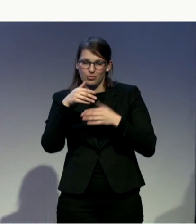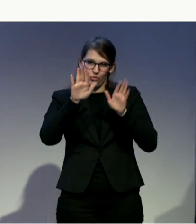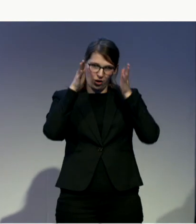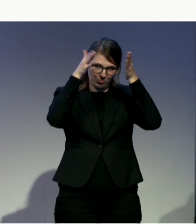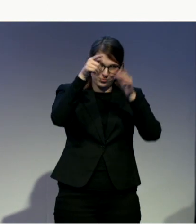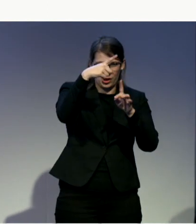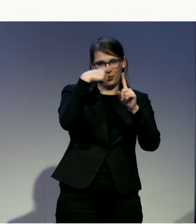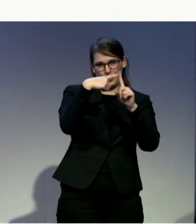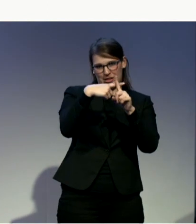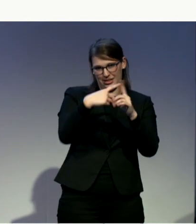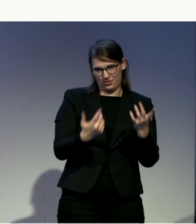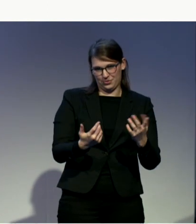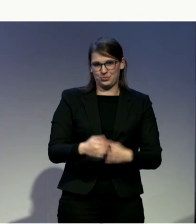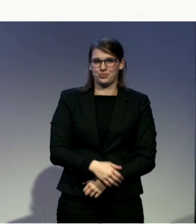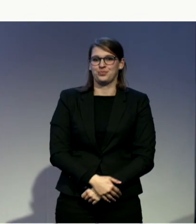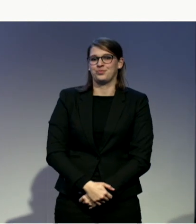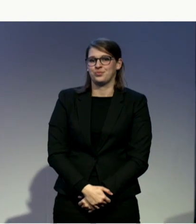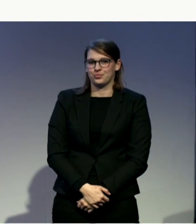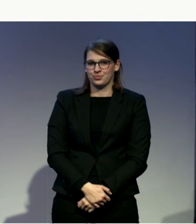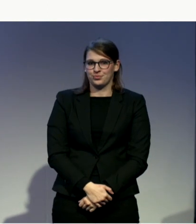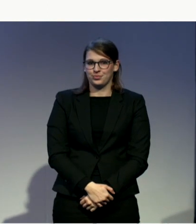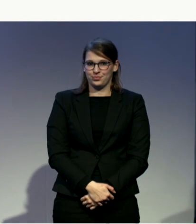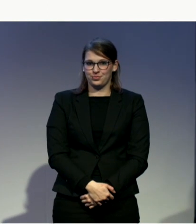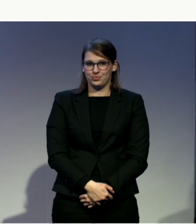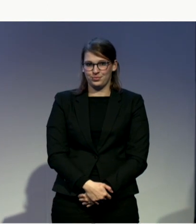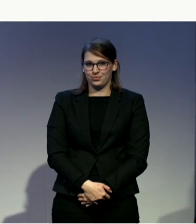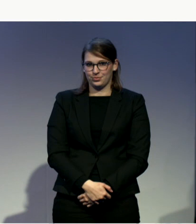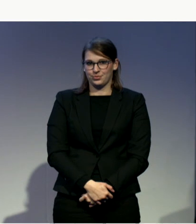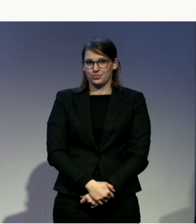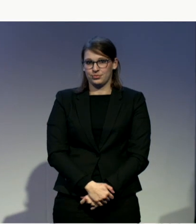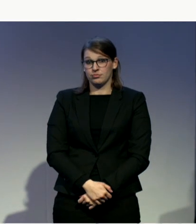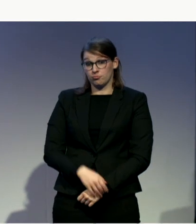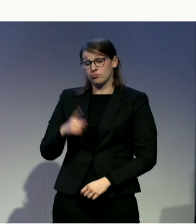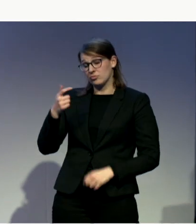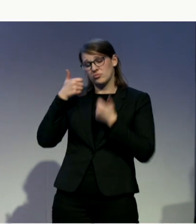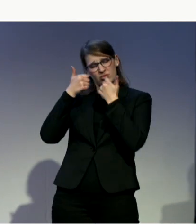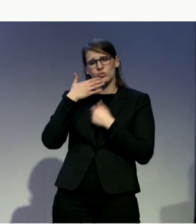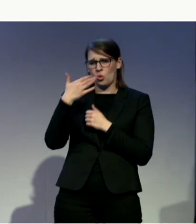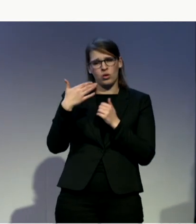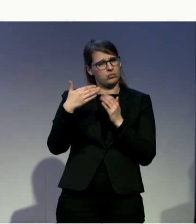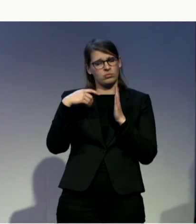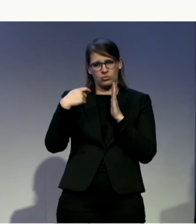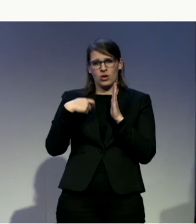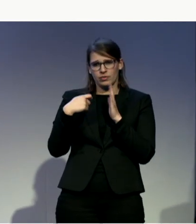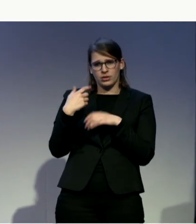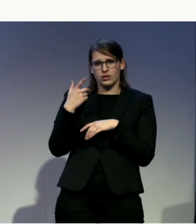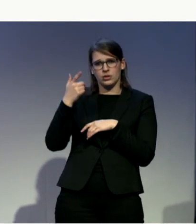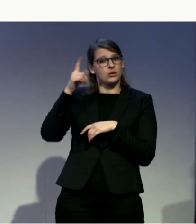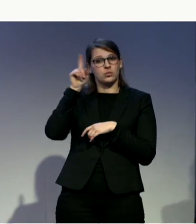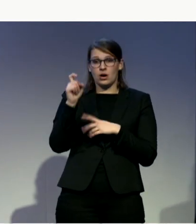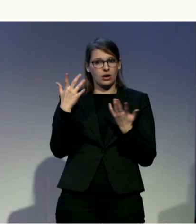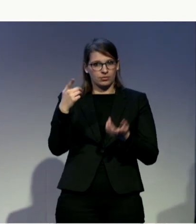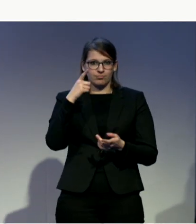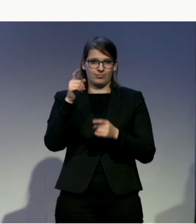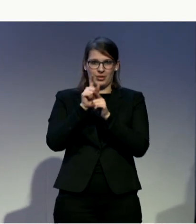am about to show the trailer of, the vast majority of the actors in this film are people with intellectual